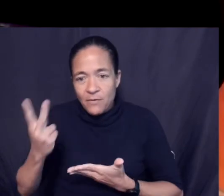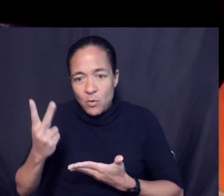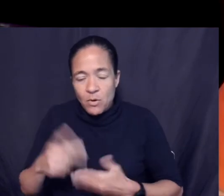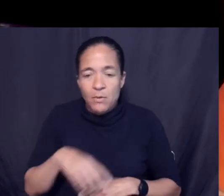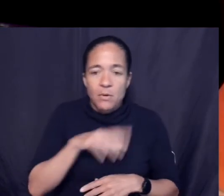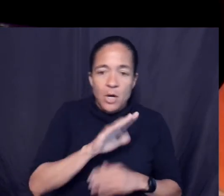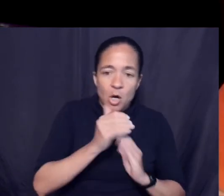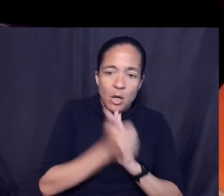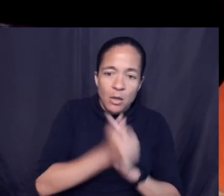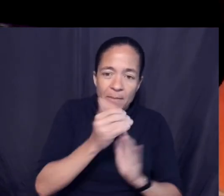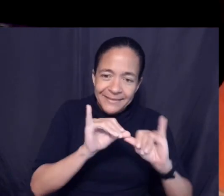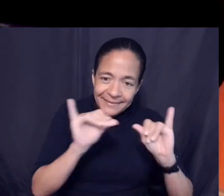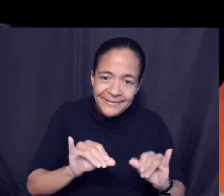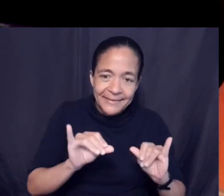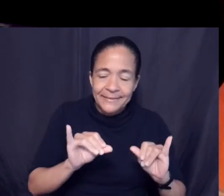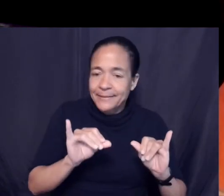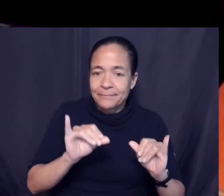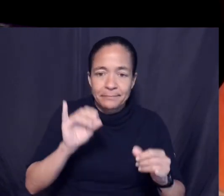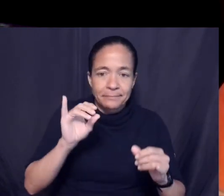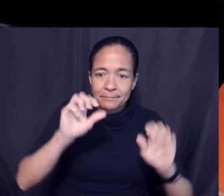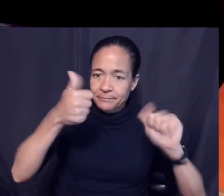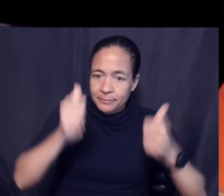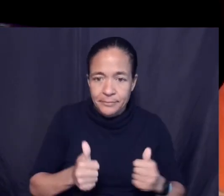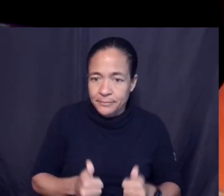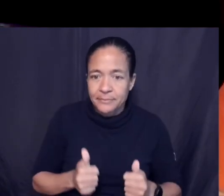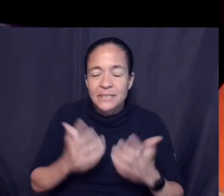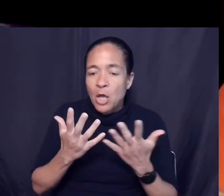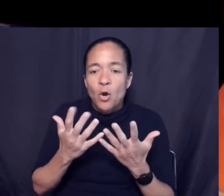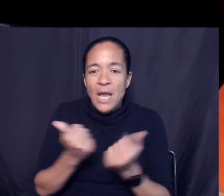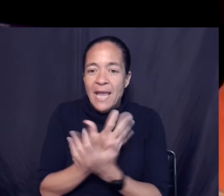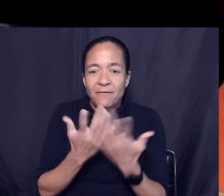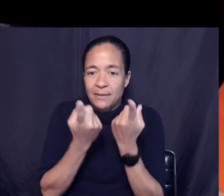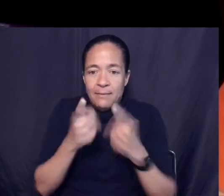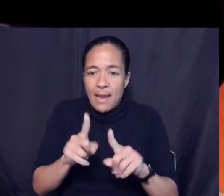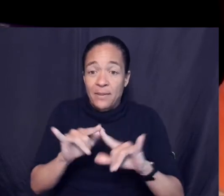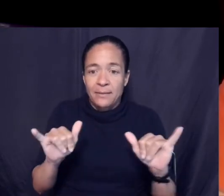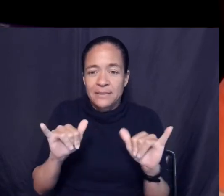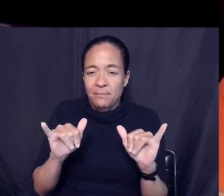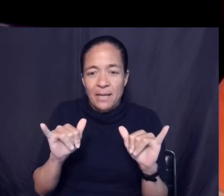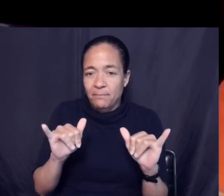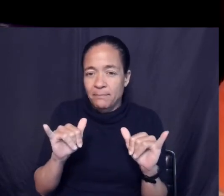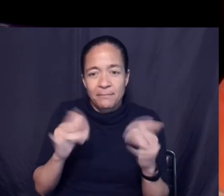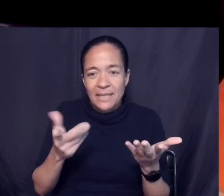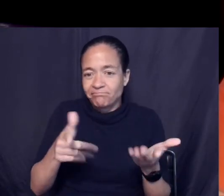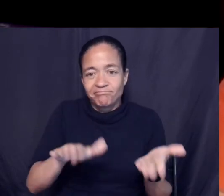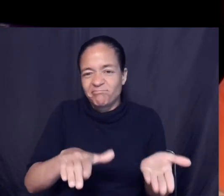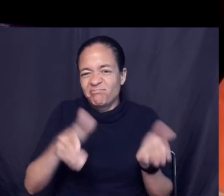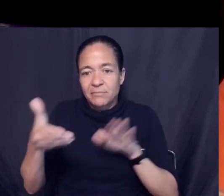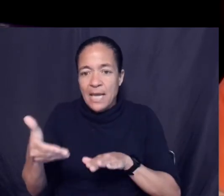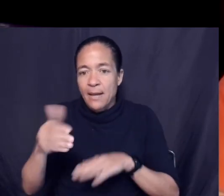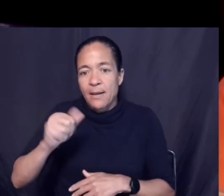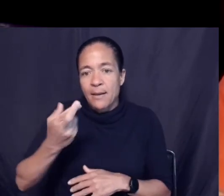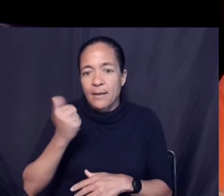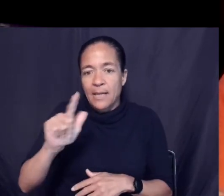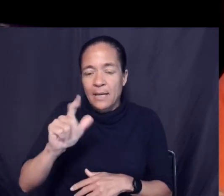autonomic dysfunctioning. Everything just kind of went together and created a perfect storm. And so we lost her in April